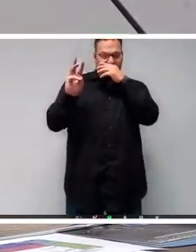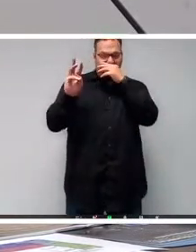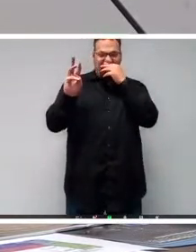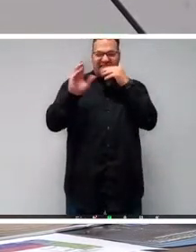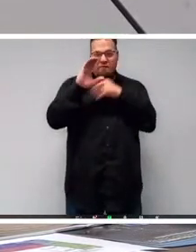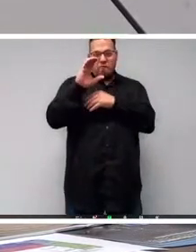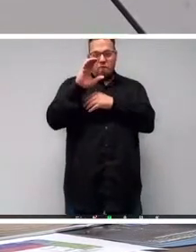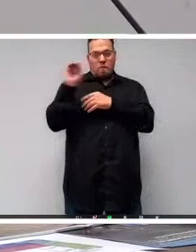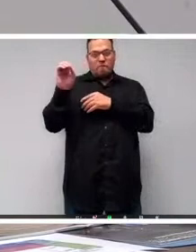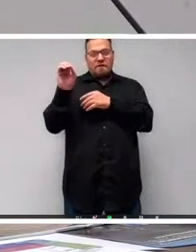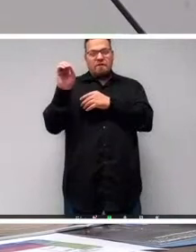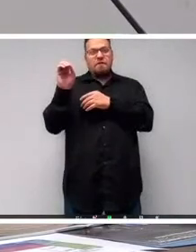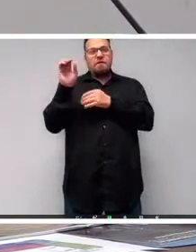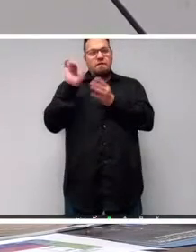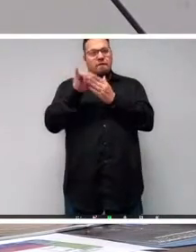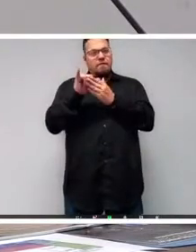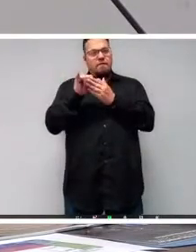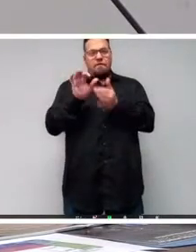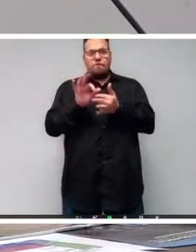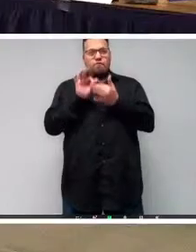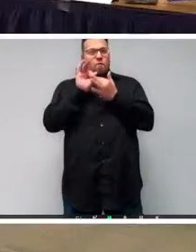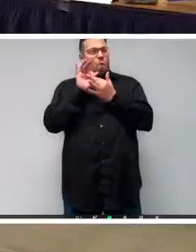the sole member